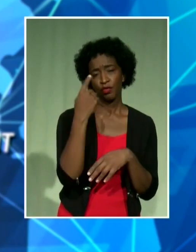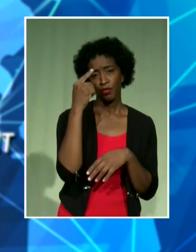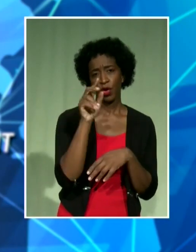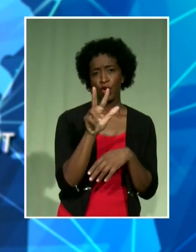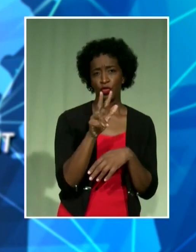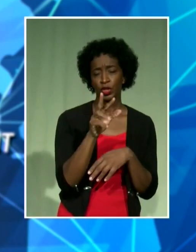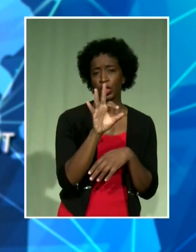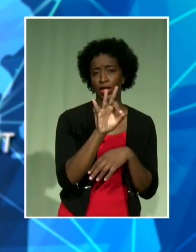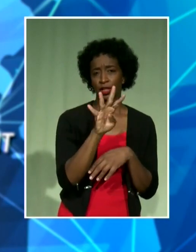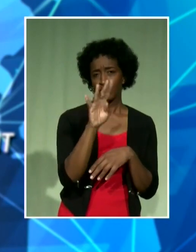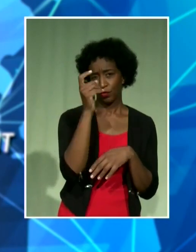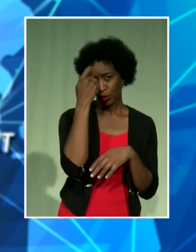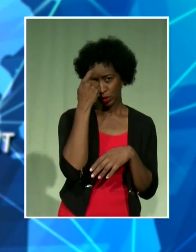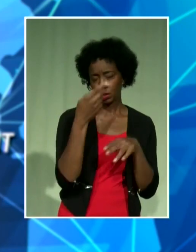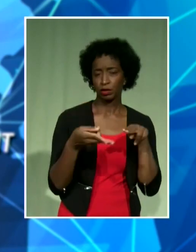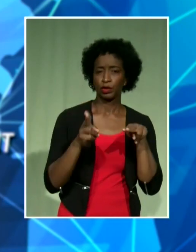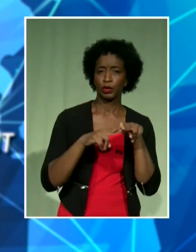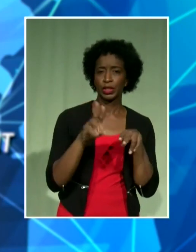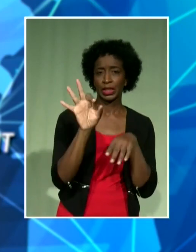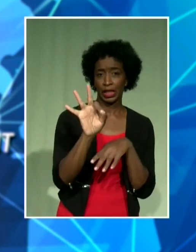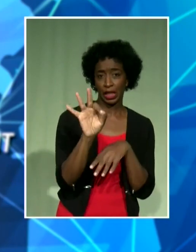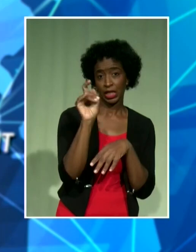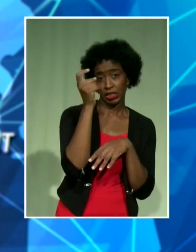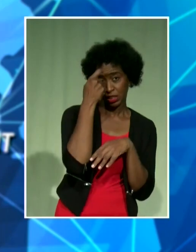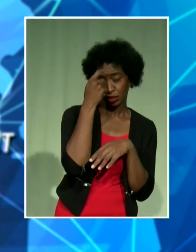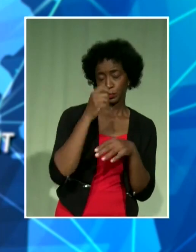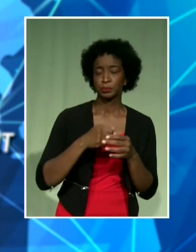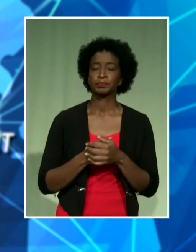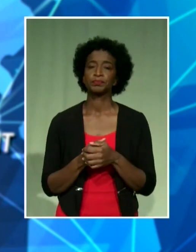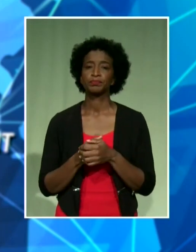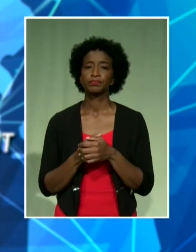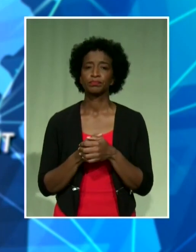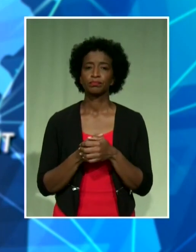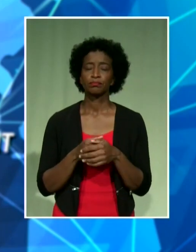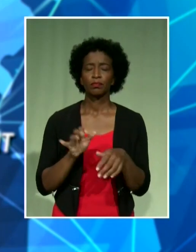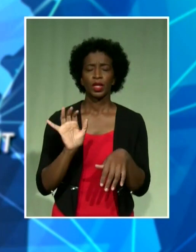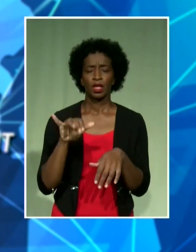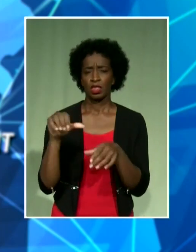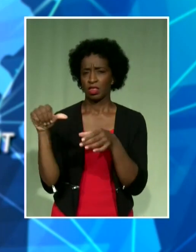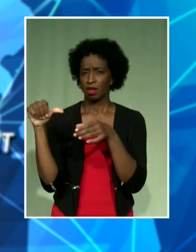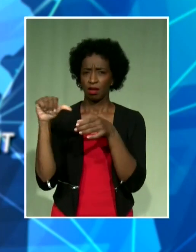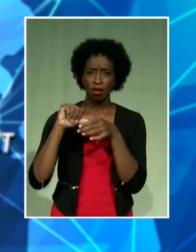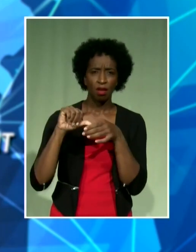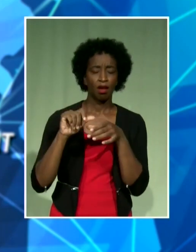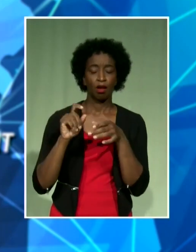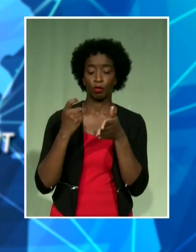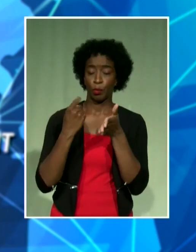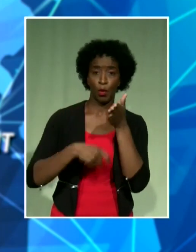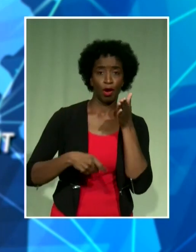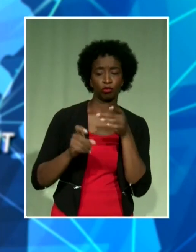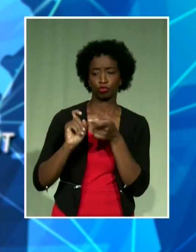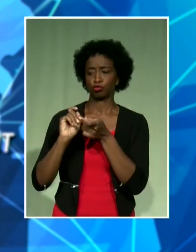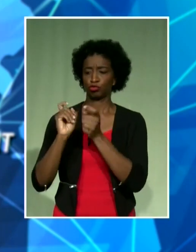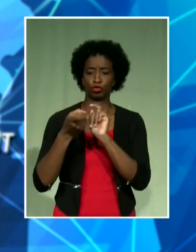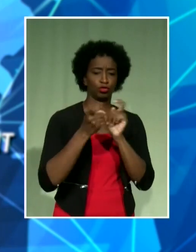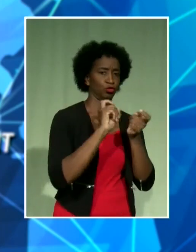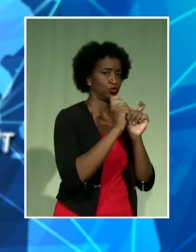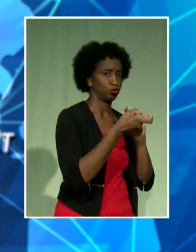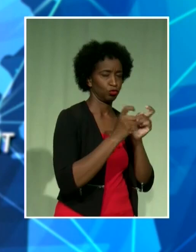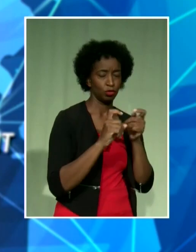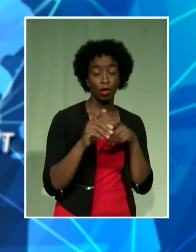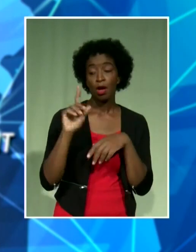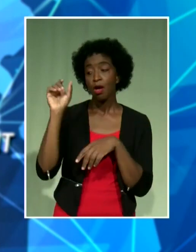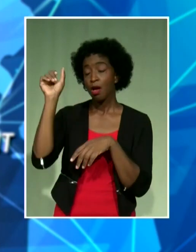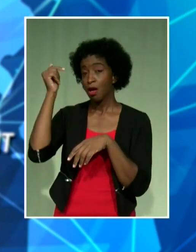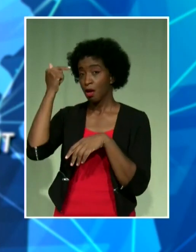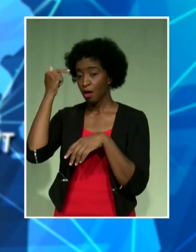which is an increase of 9 cents. Now, given the high volatility associated with refined petroleum products, government capped the retail